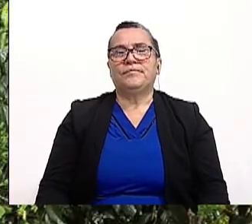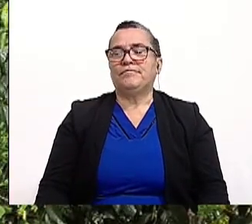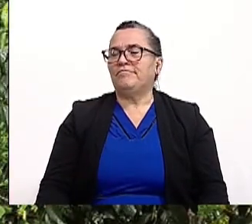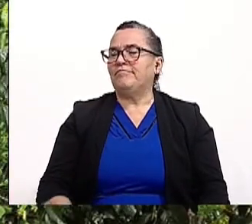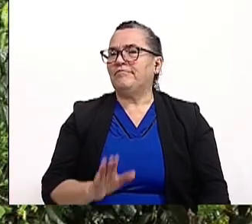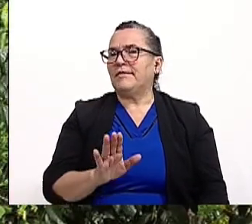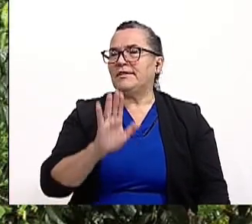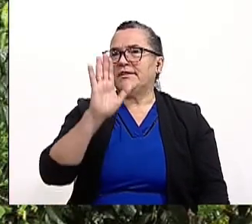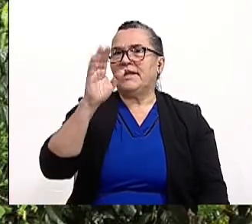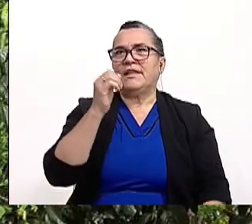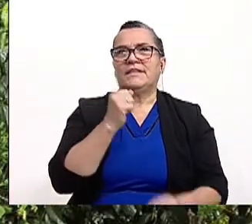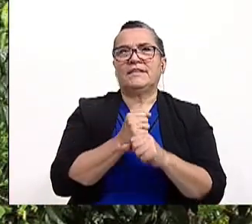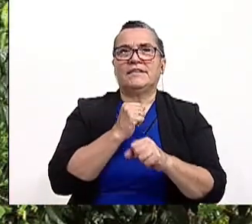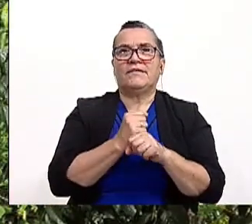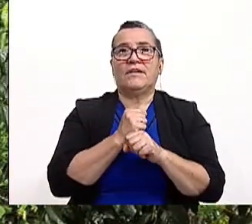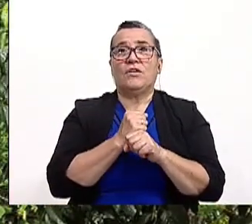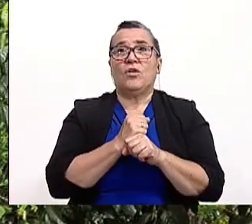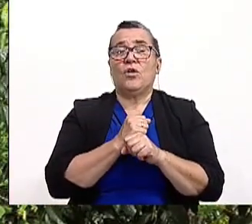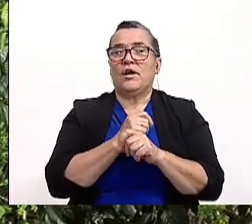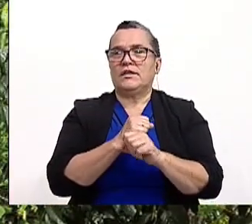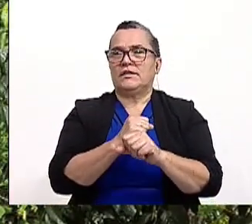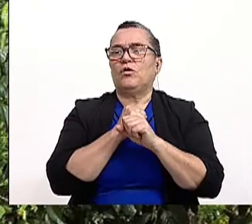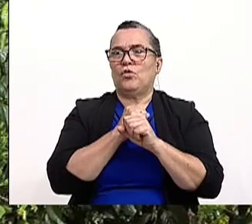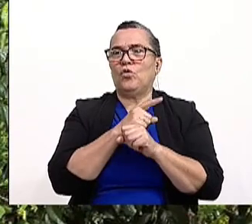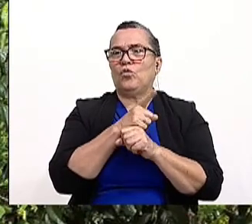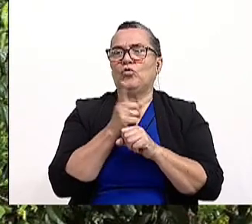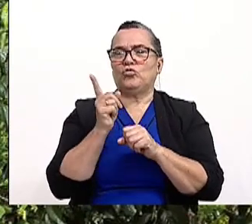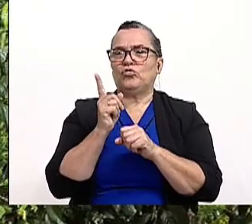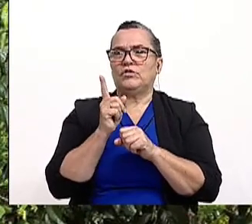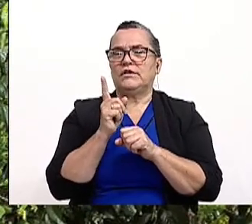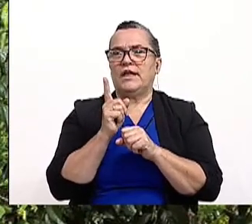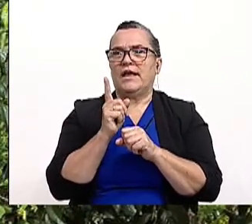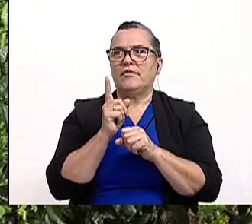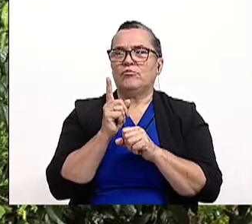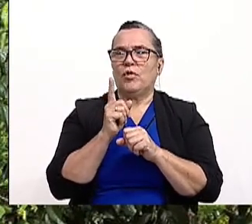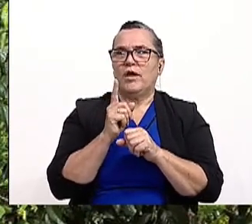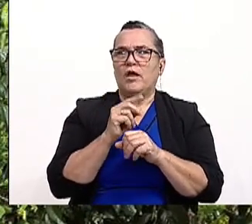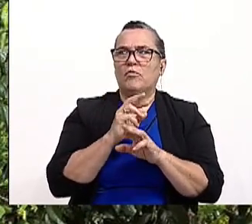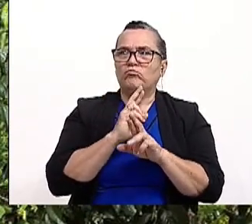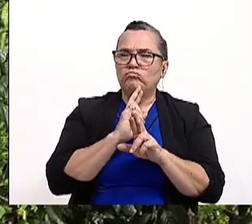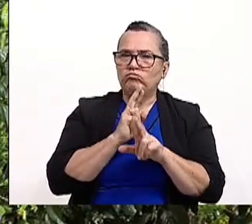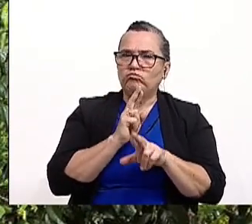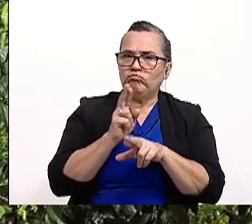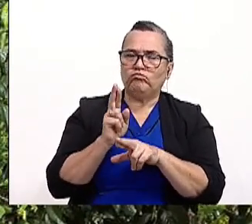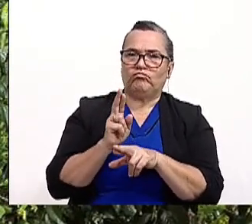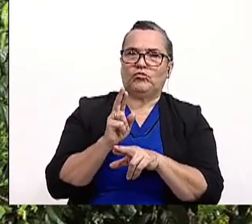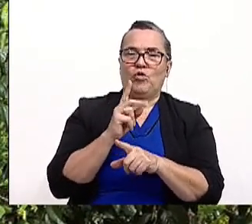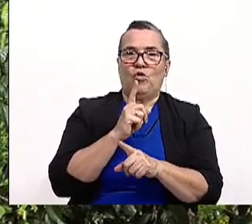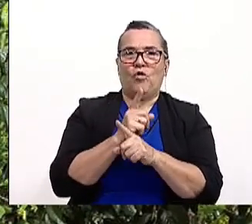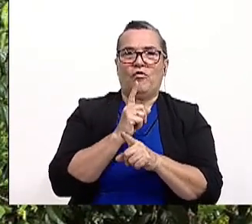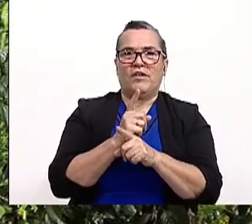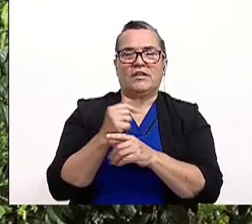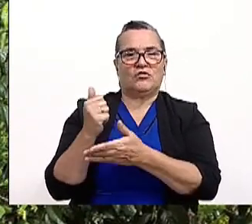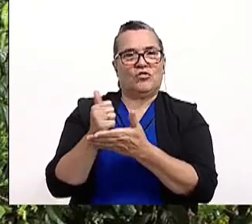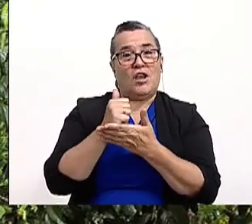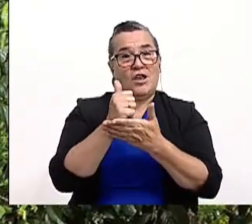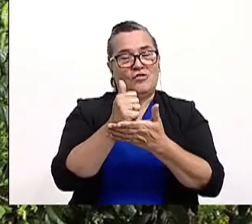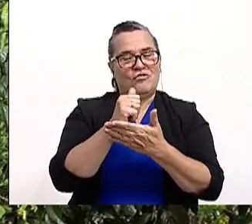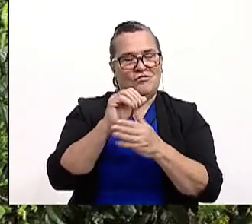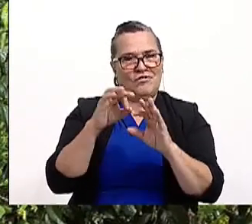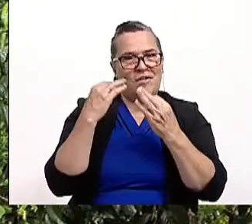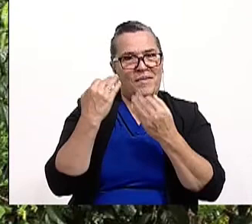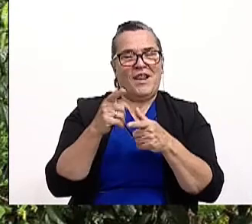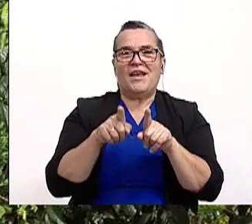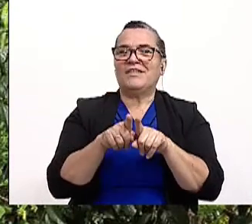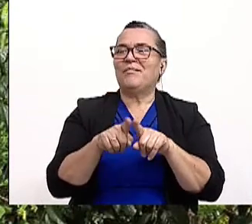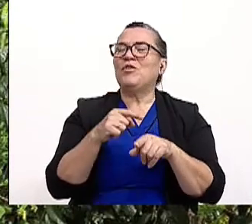Excellent job. Very good. I'm sure you could solve the answers and get the correct answers with the help of your family, right? And also,